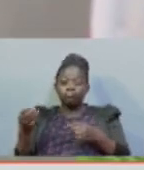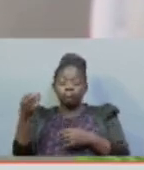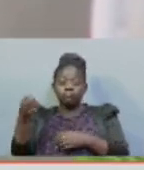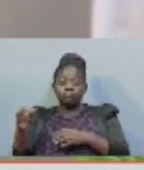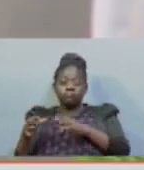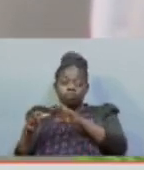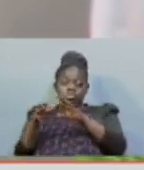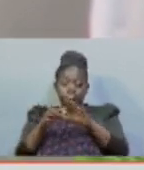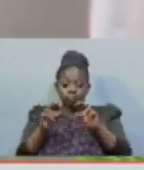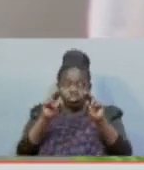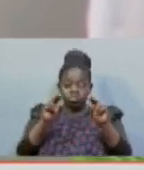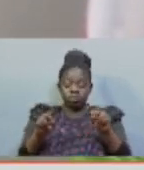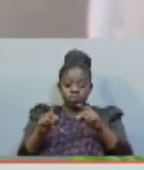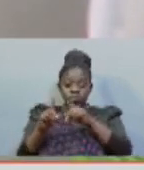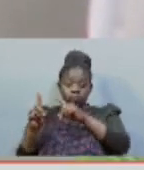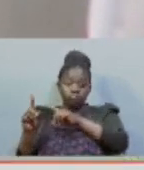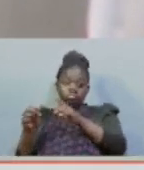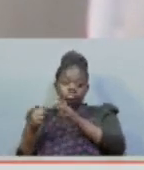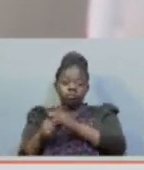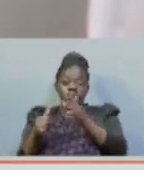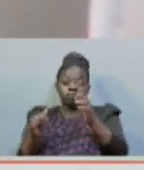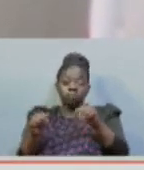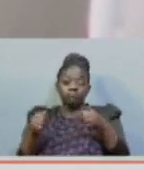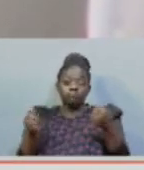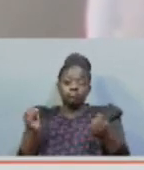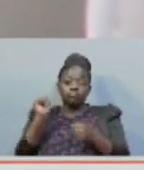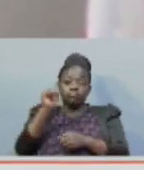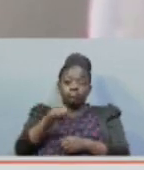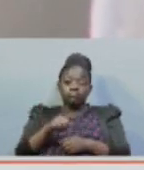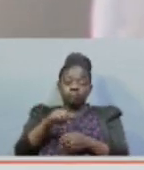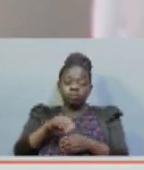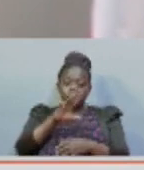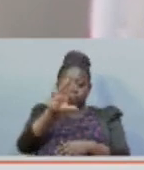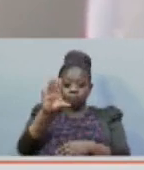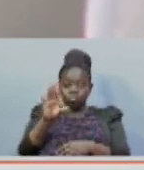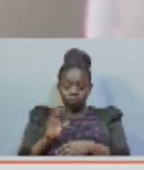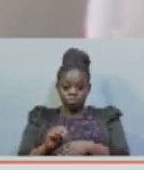cooperate there is no security problem we cannot defeat in Africa